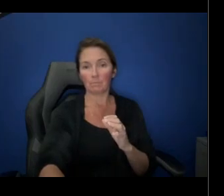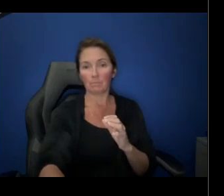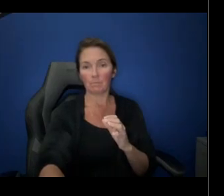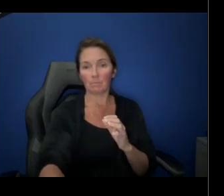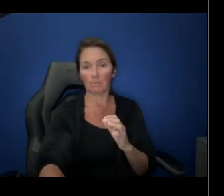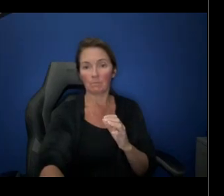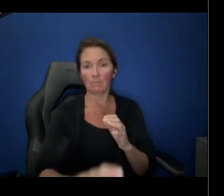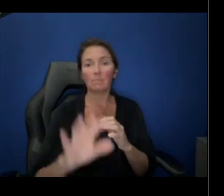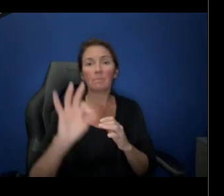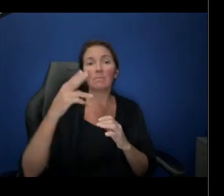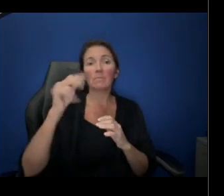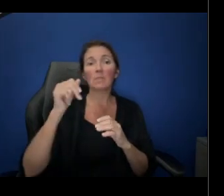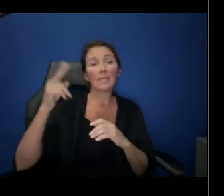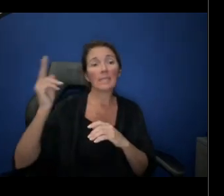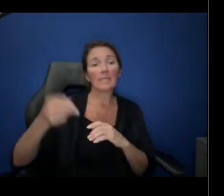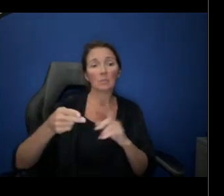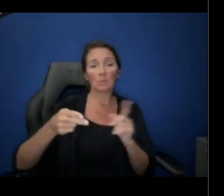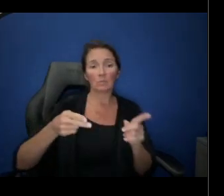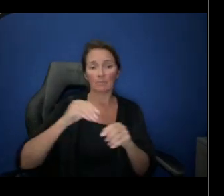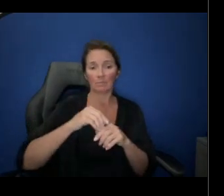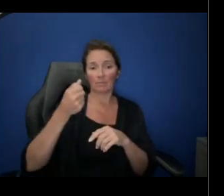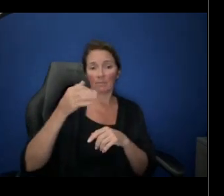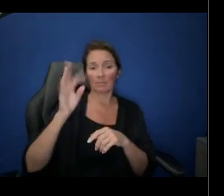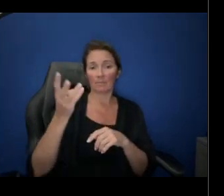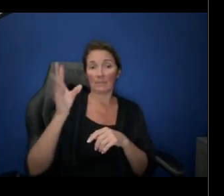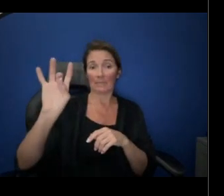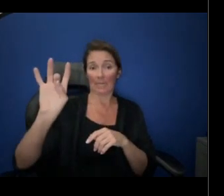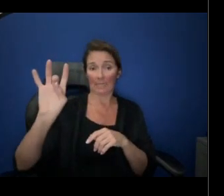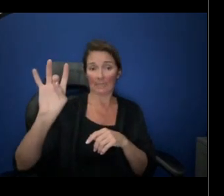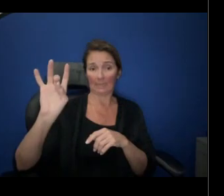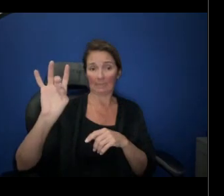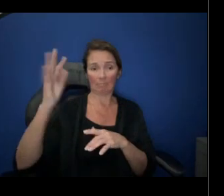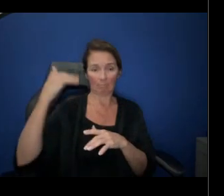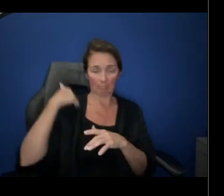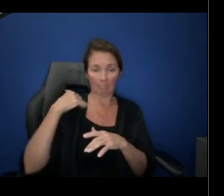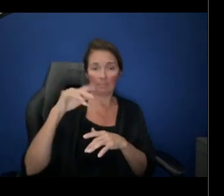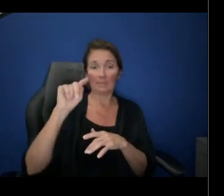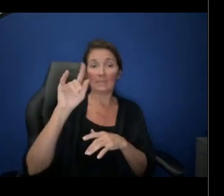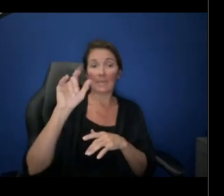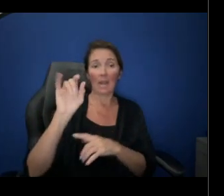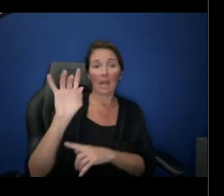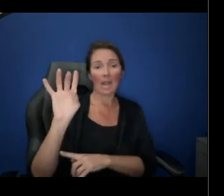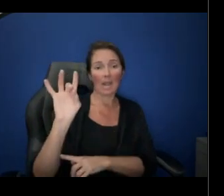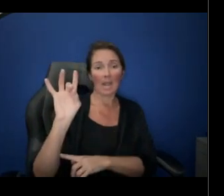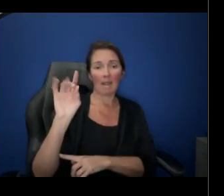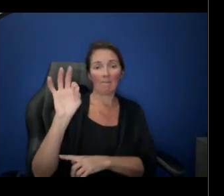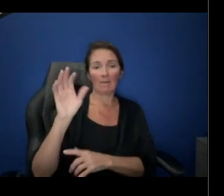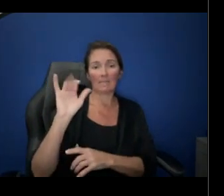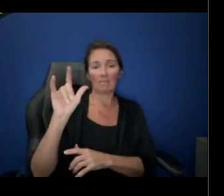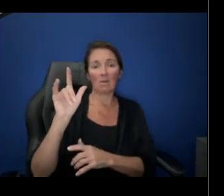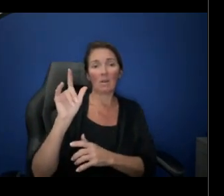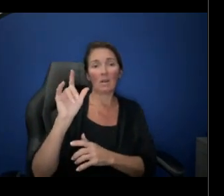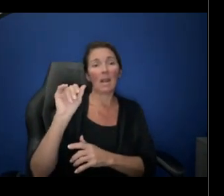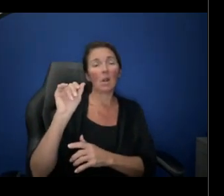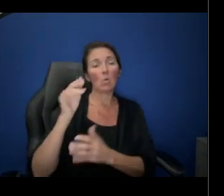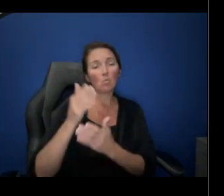FHA history. In 1968, Title VIII of the Civil Rights Act was